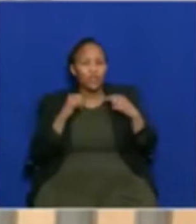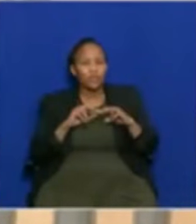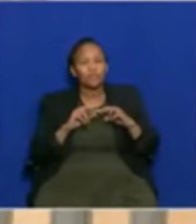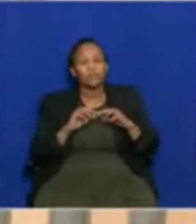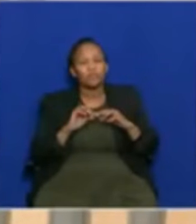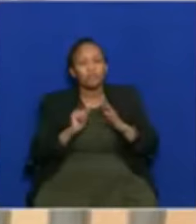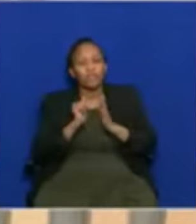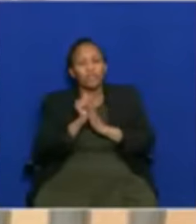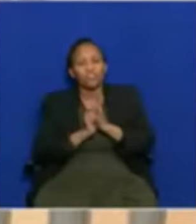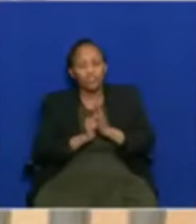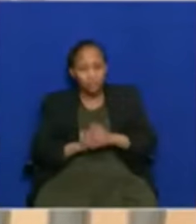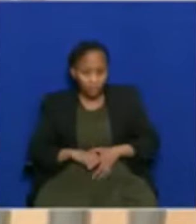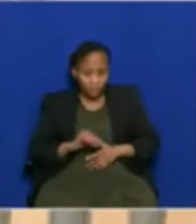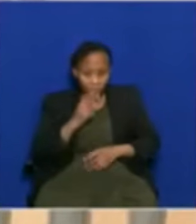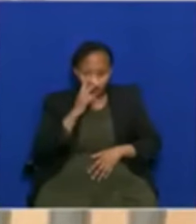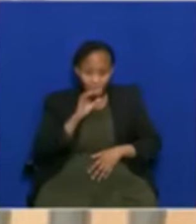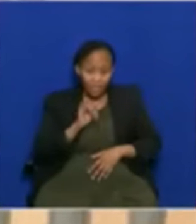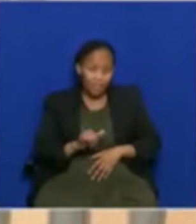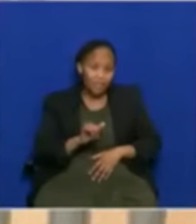Your affidavit,